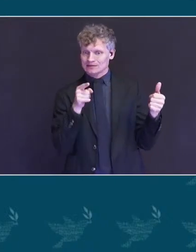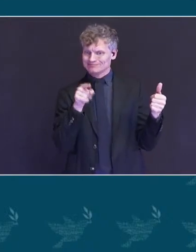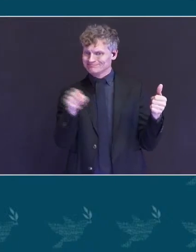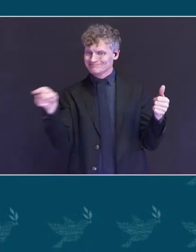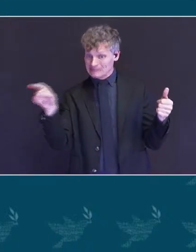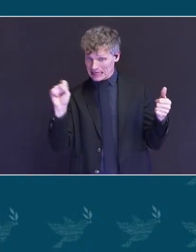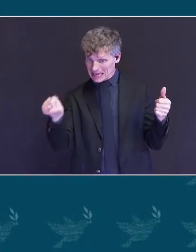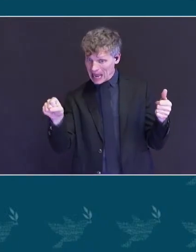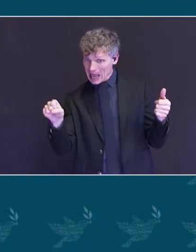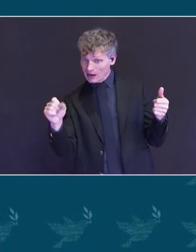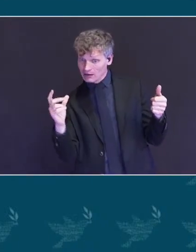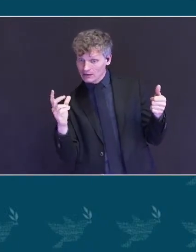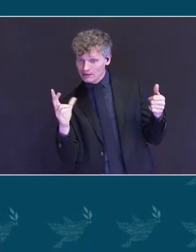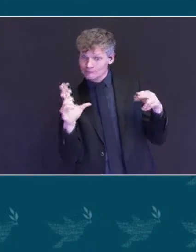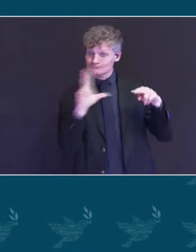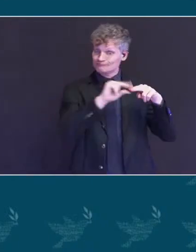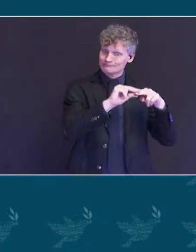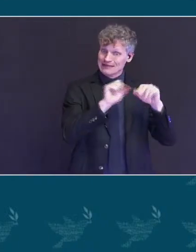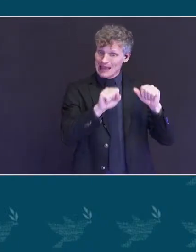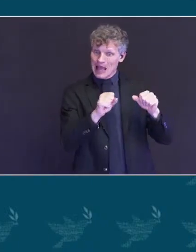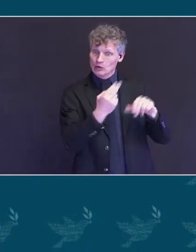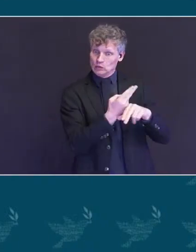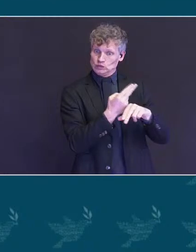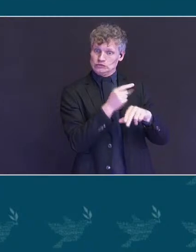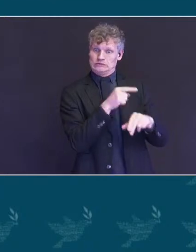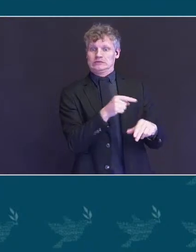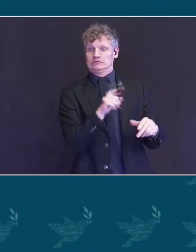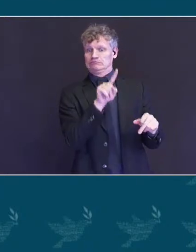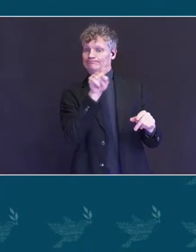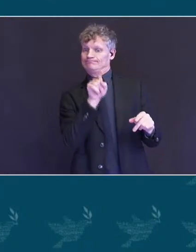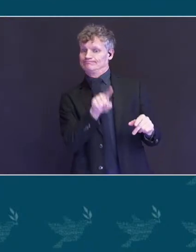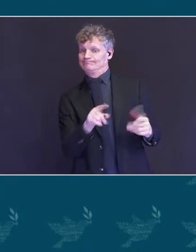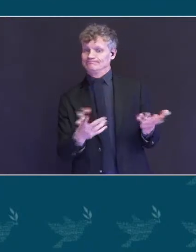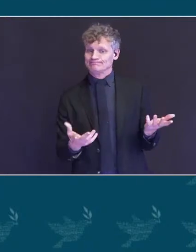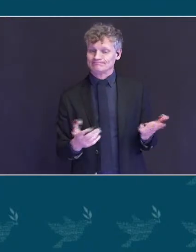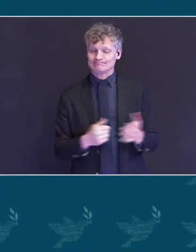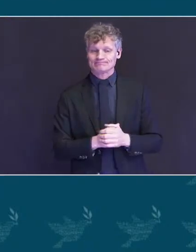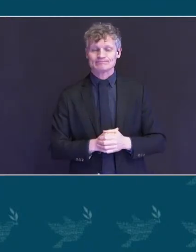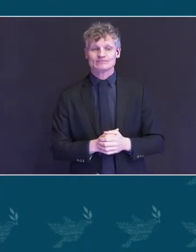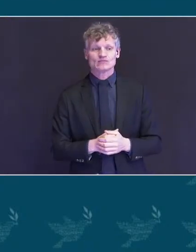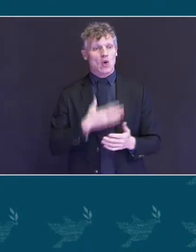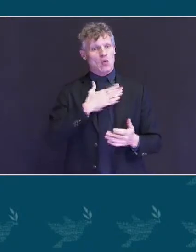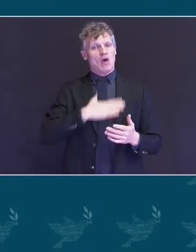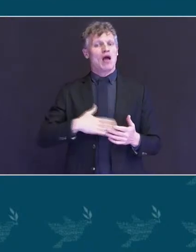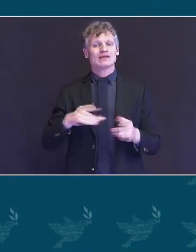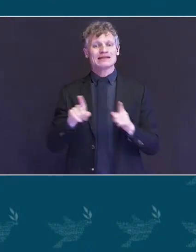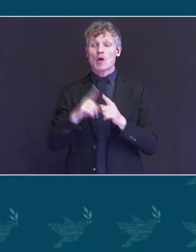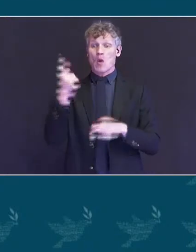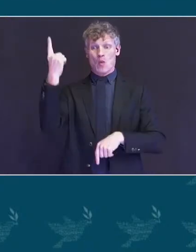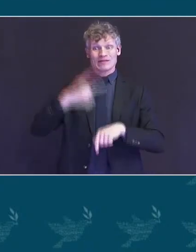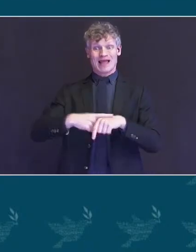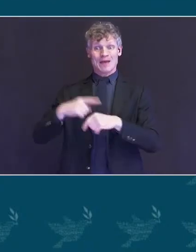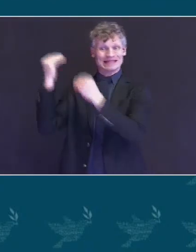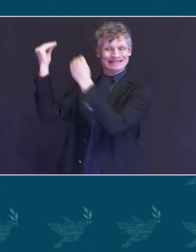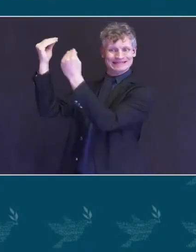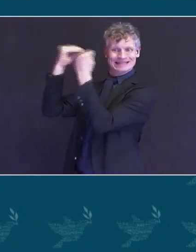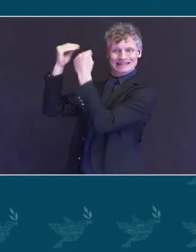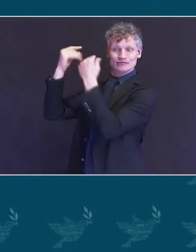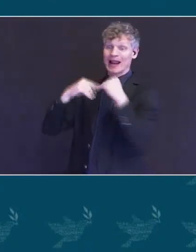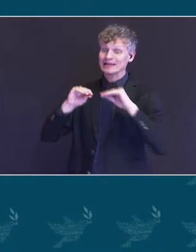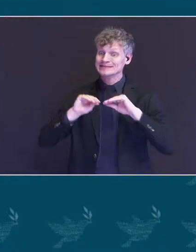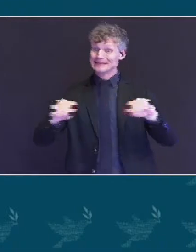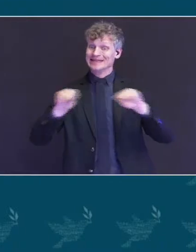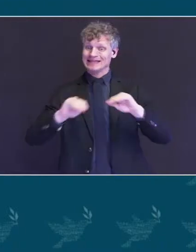learning, governments and institutions must invest in long-term teacher training, not just one-time investment. Capacity